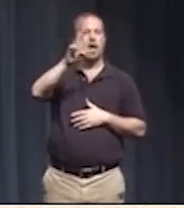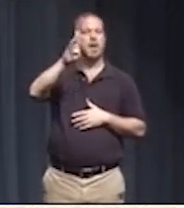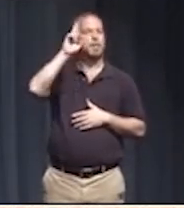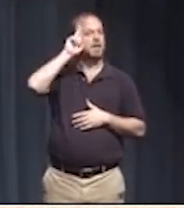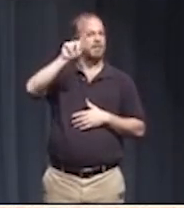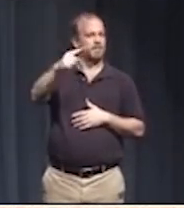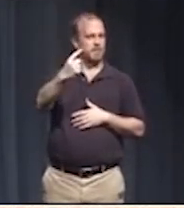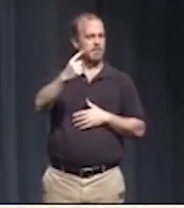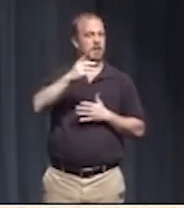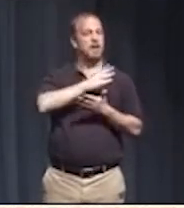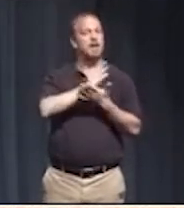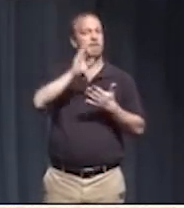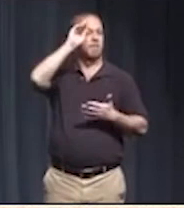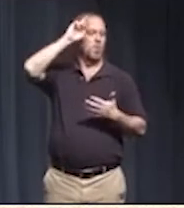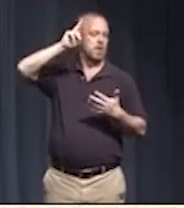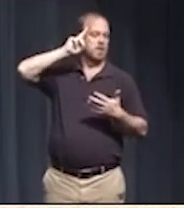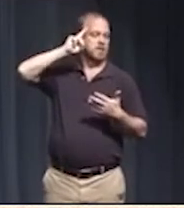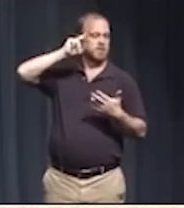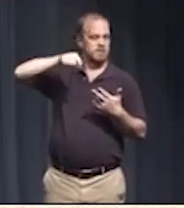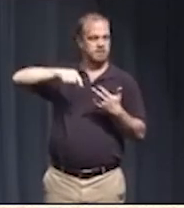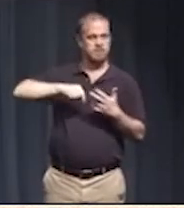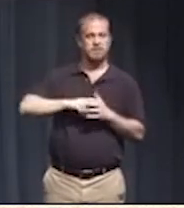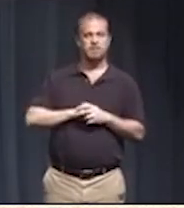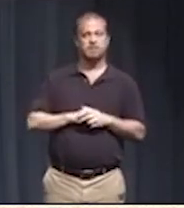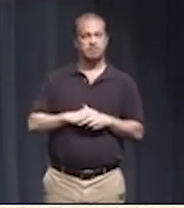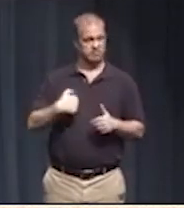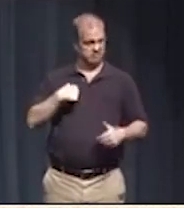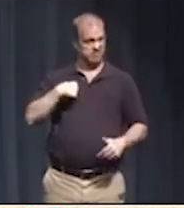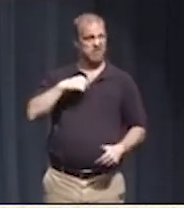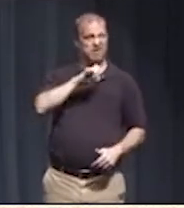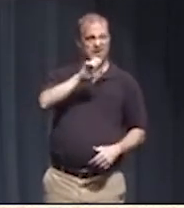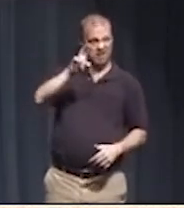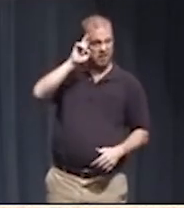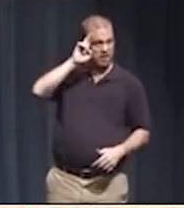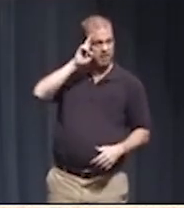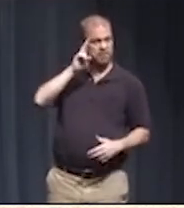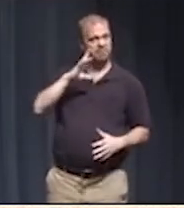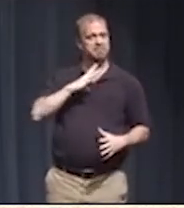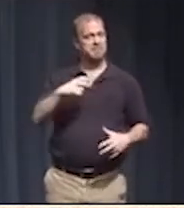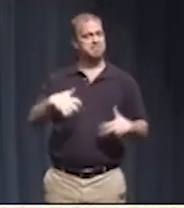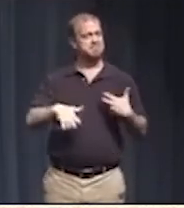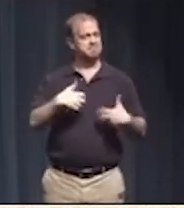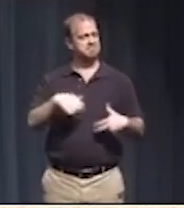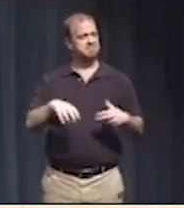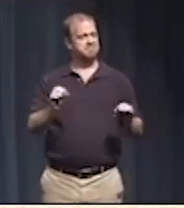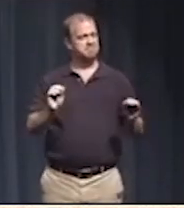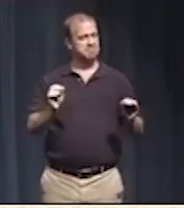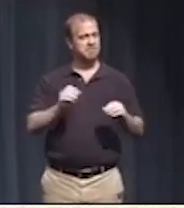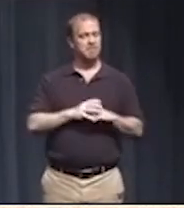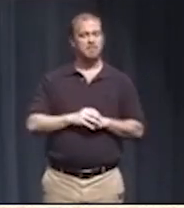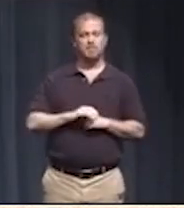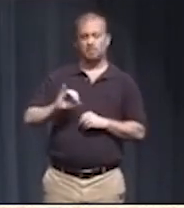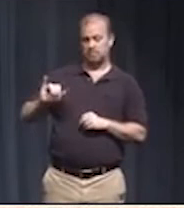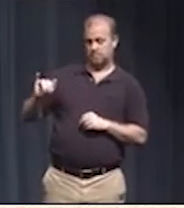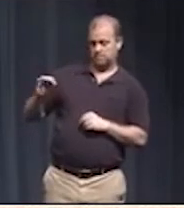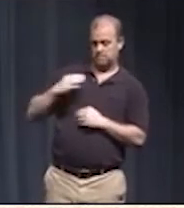first, and then Boy Scouts. I did Cub Scouts. Cool, no problem. It was something Ian enjoyed immensely. Didn't